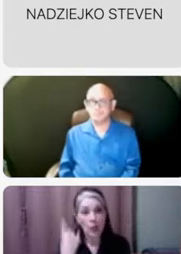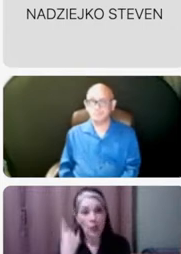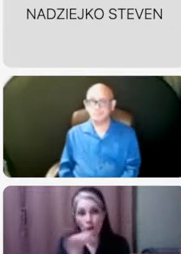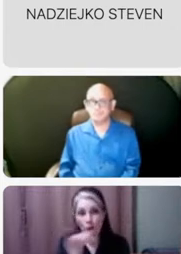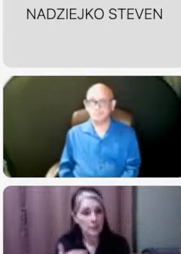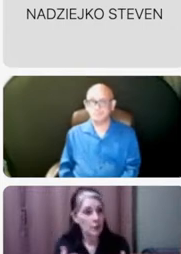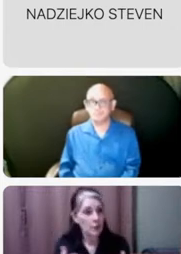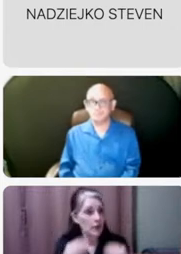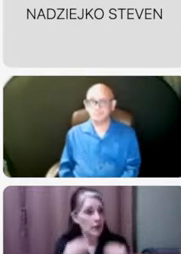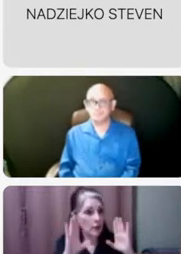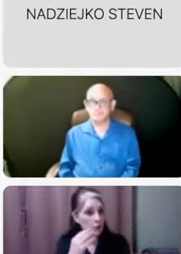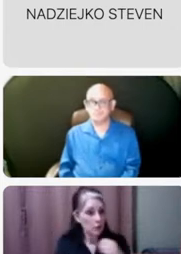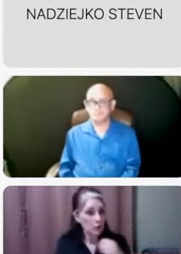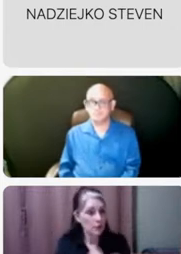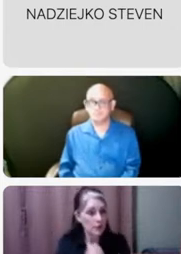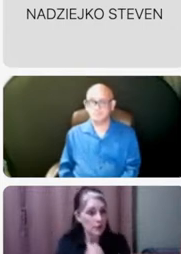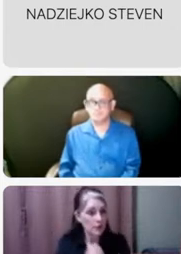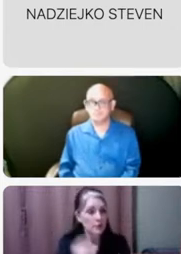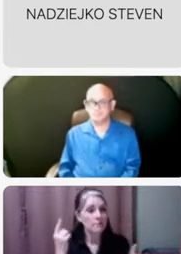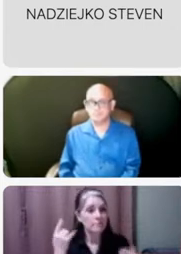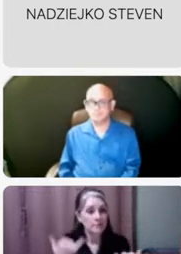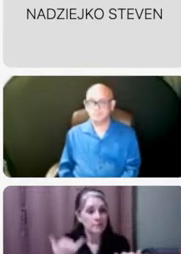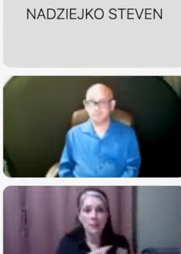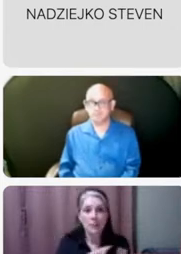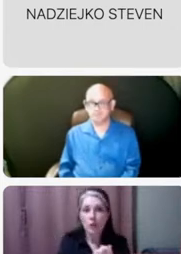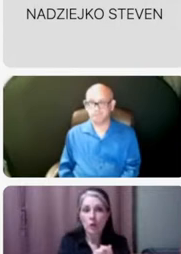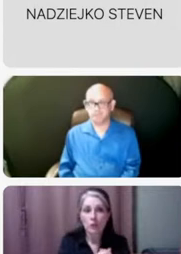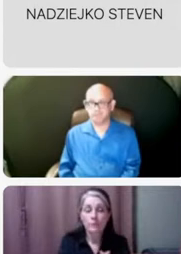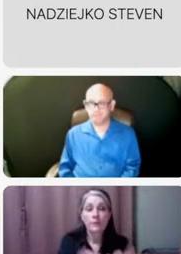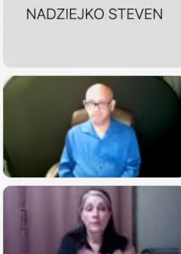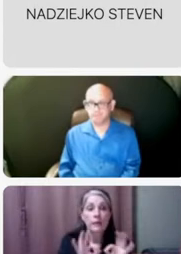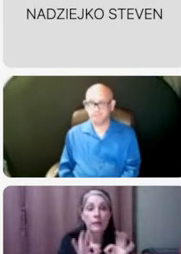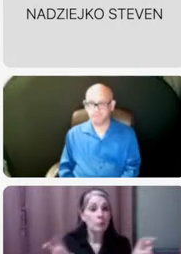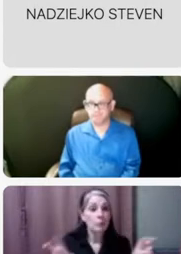this point so congratulations thank you